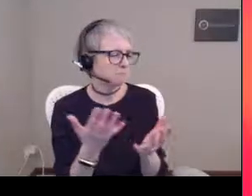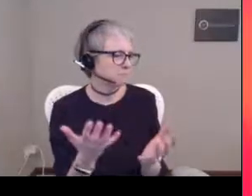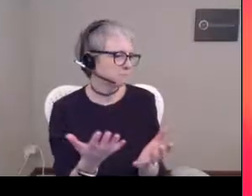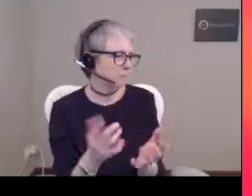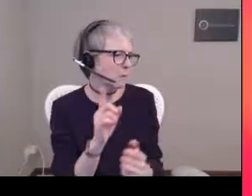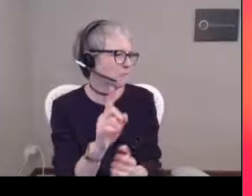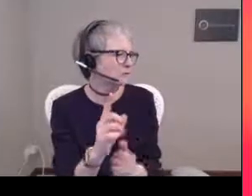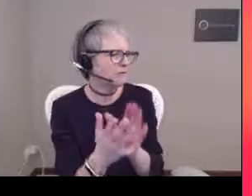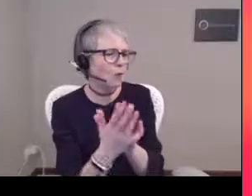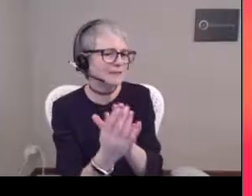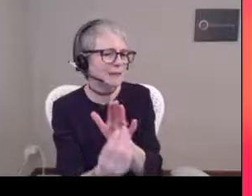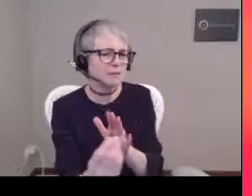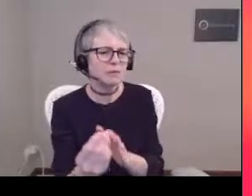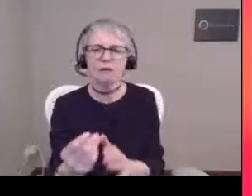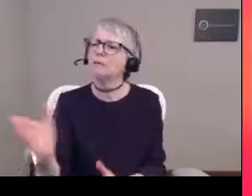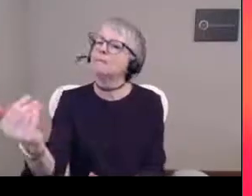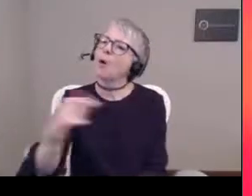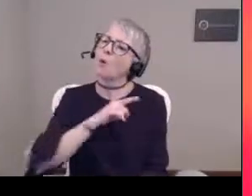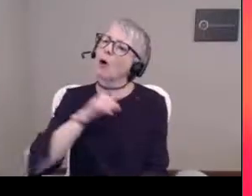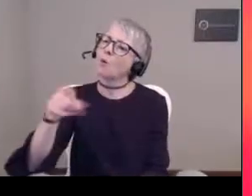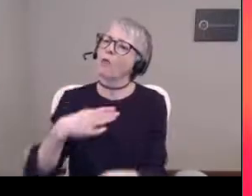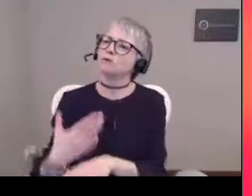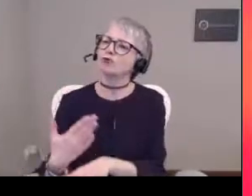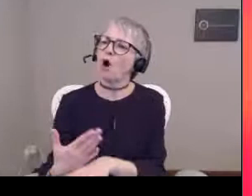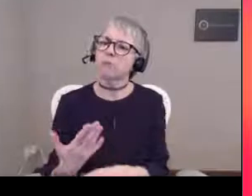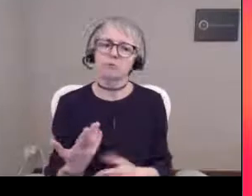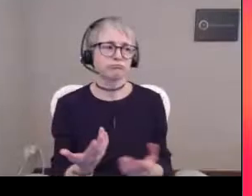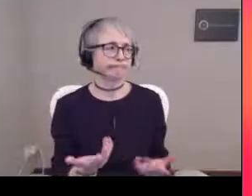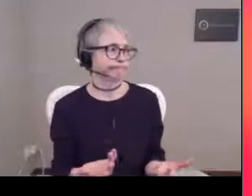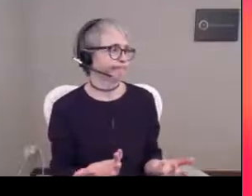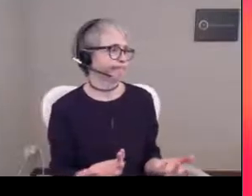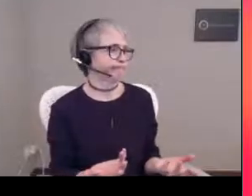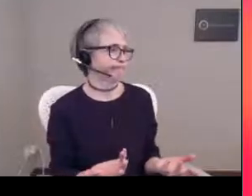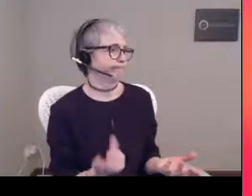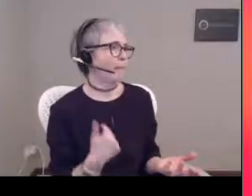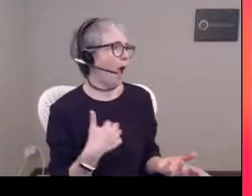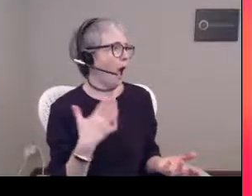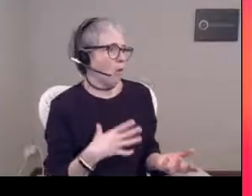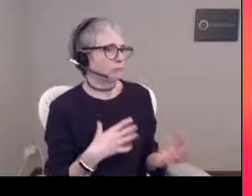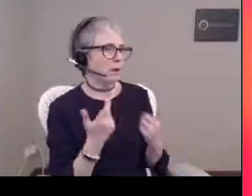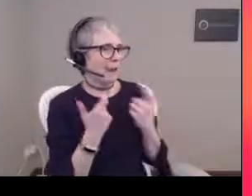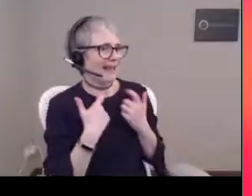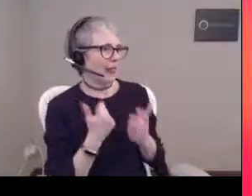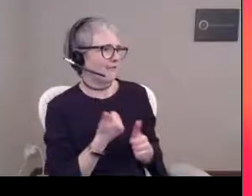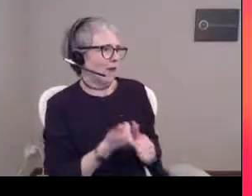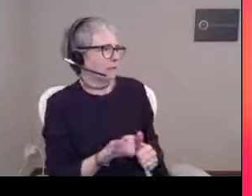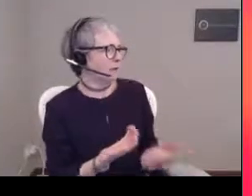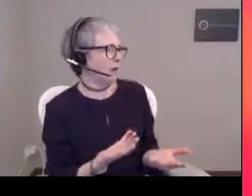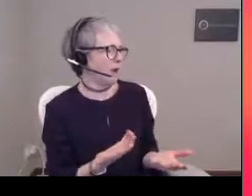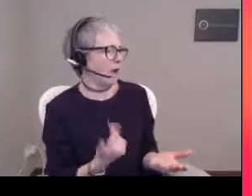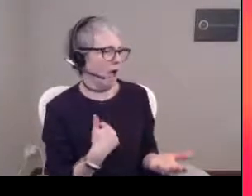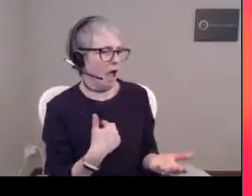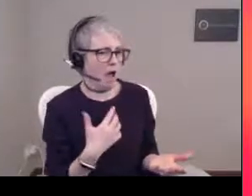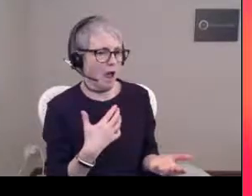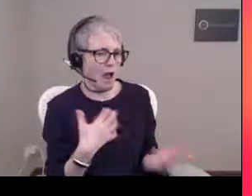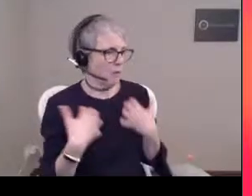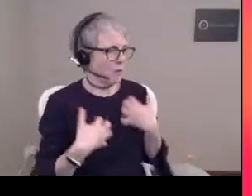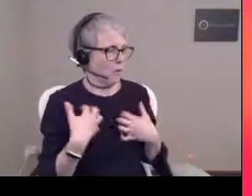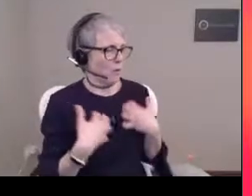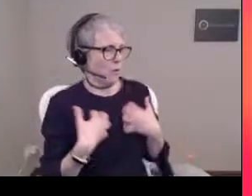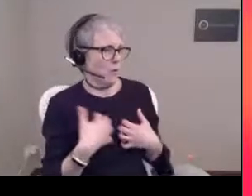tell us why you want the job, and then someone might say, oh, I really want to be a legal advisor. It's just something I'm interested